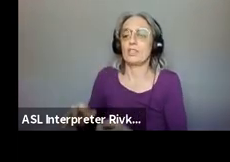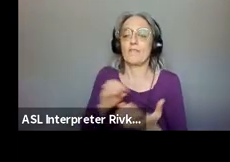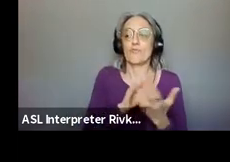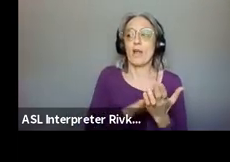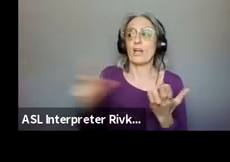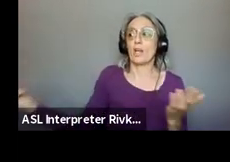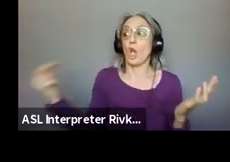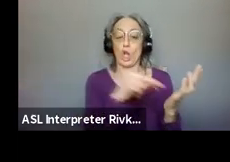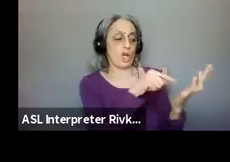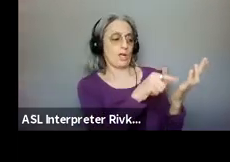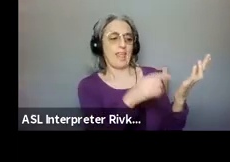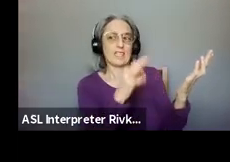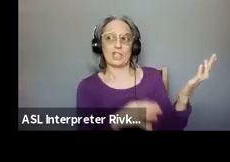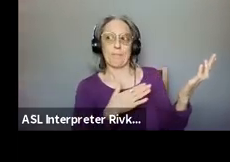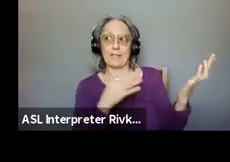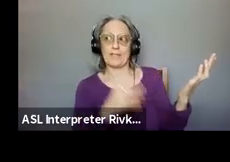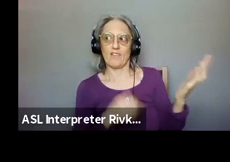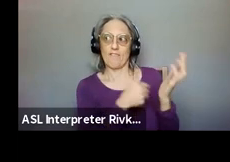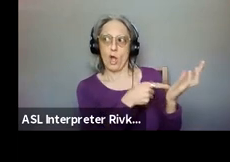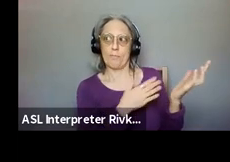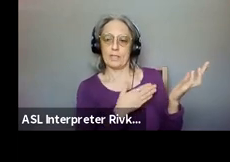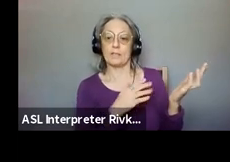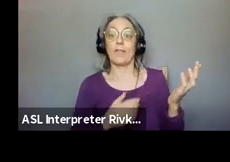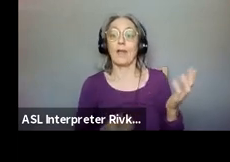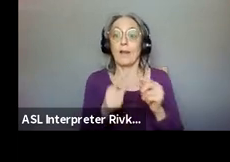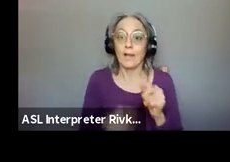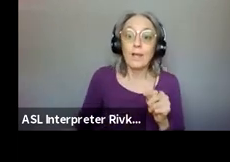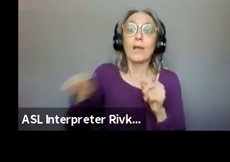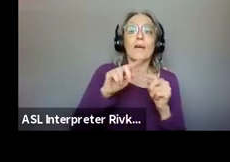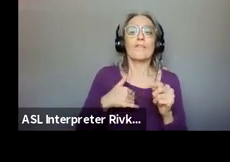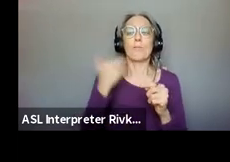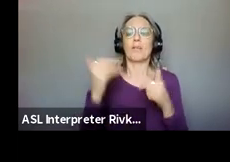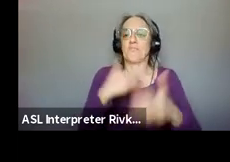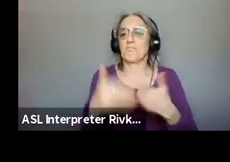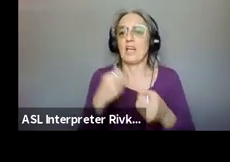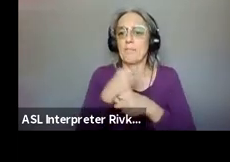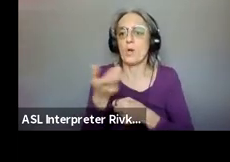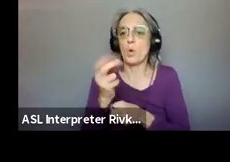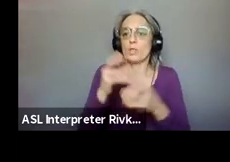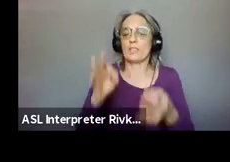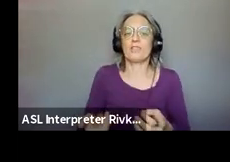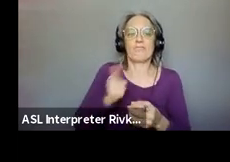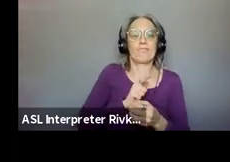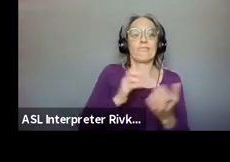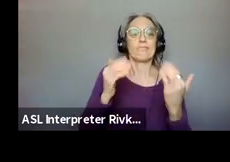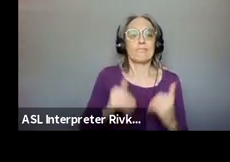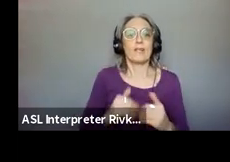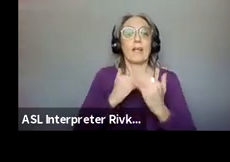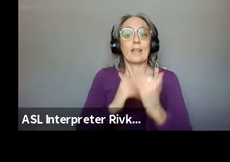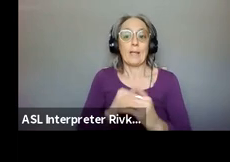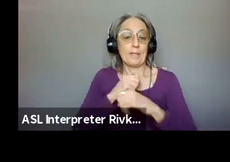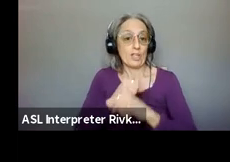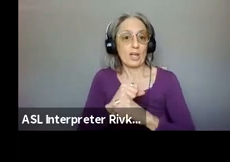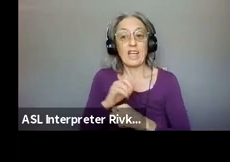decisions. Additionally, advanced directives can also allow you to say, if I have to have a guardian, this is the person I would want to have a guardian to be appointed as